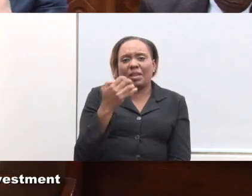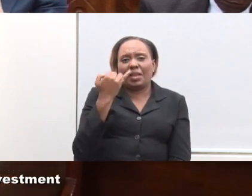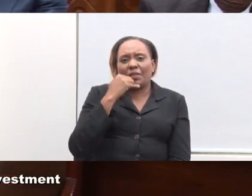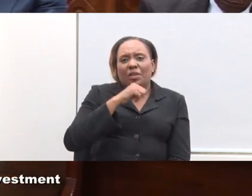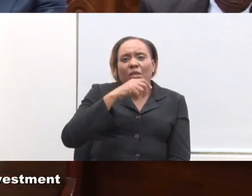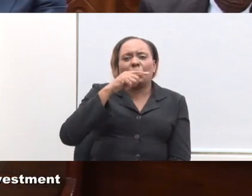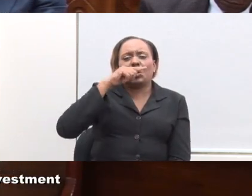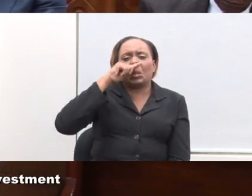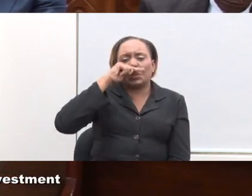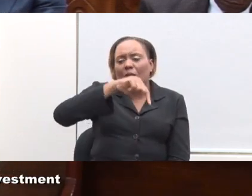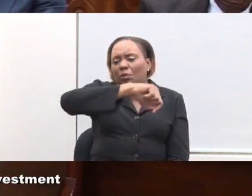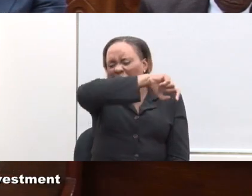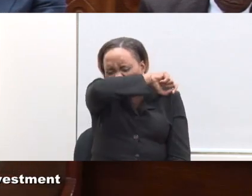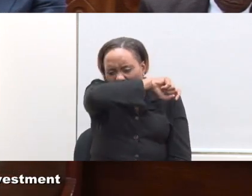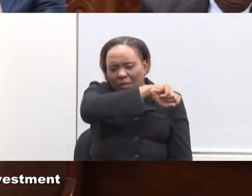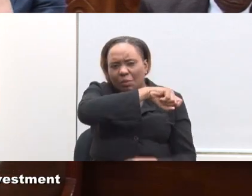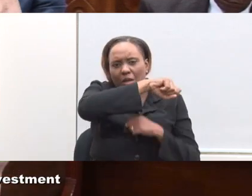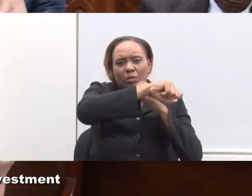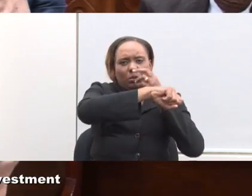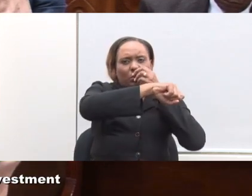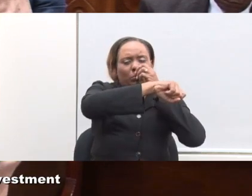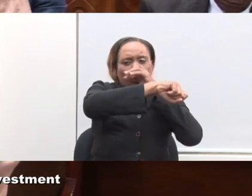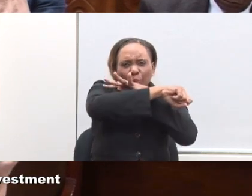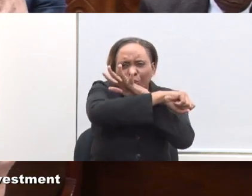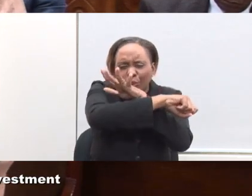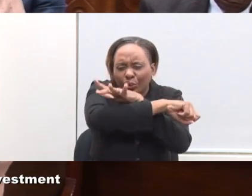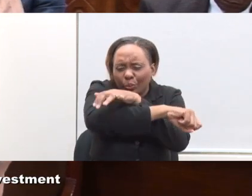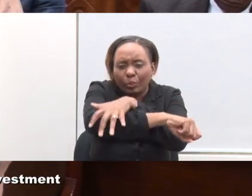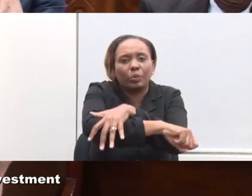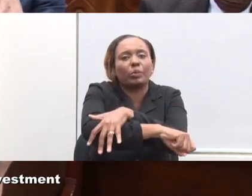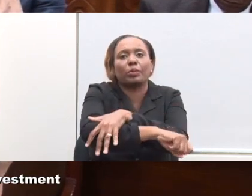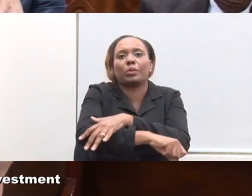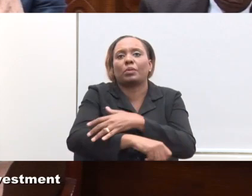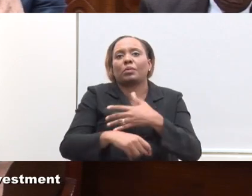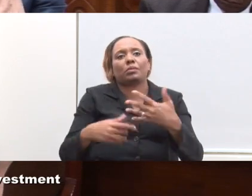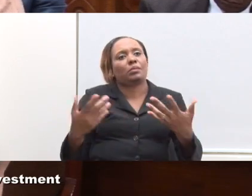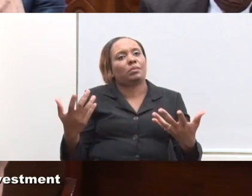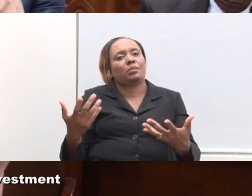the particles still going all about. Study it.